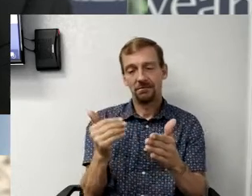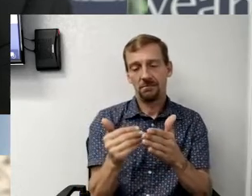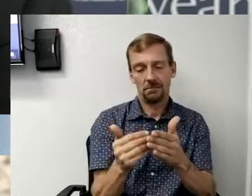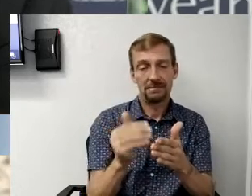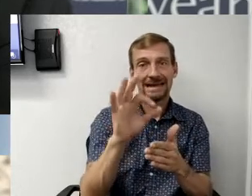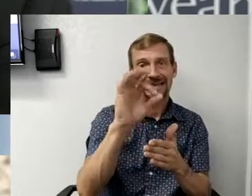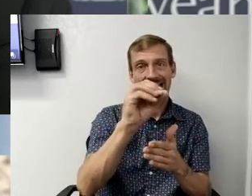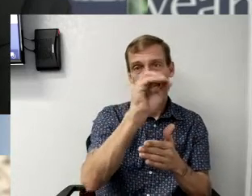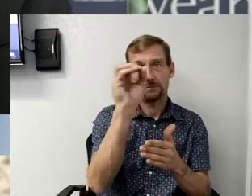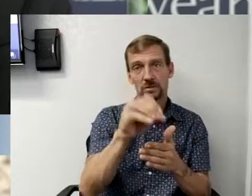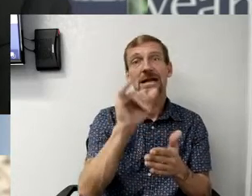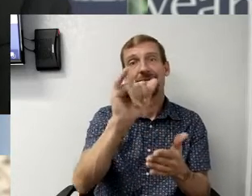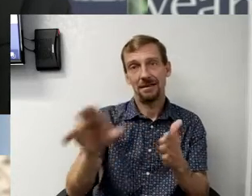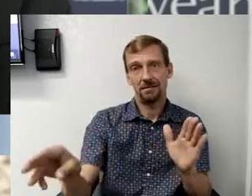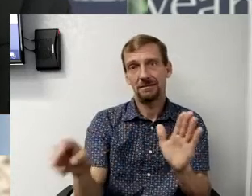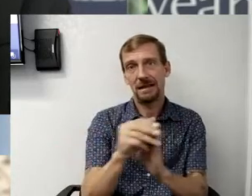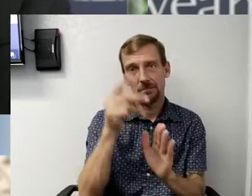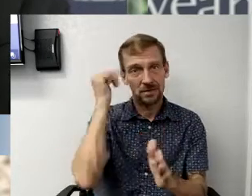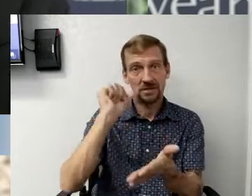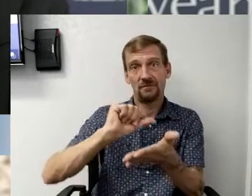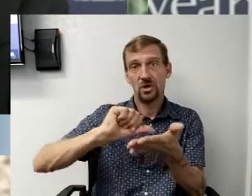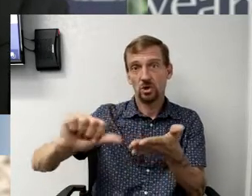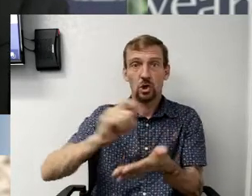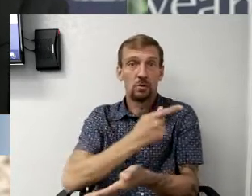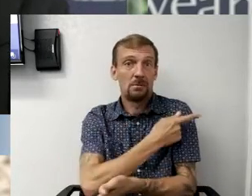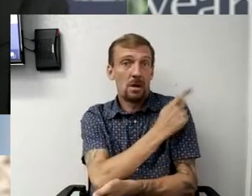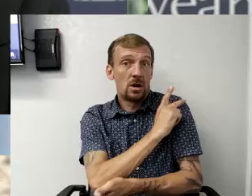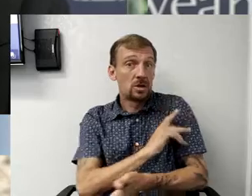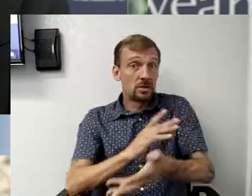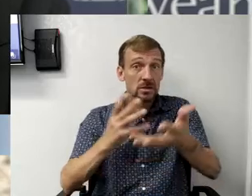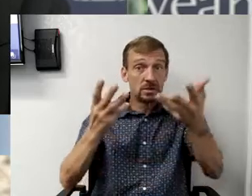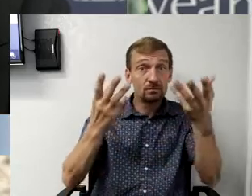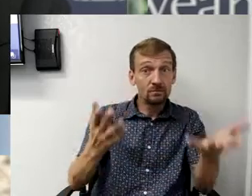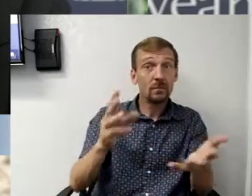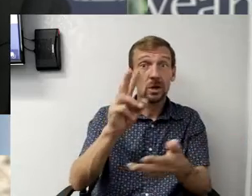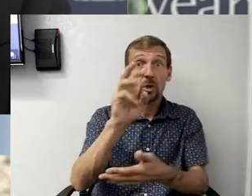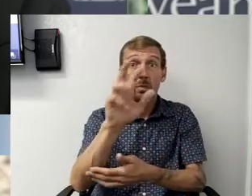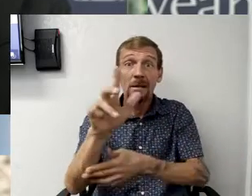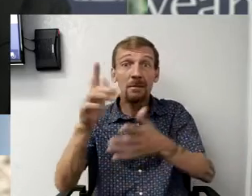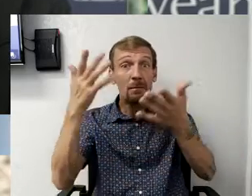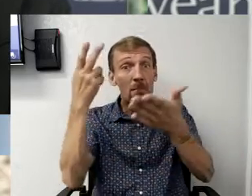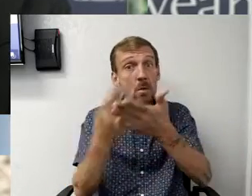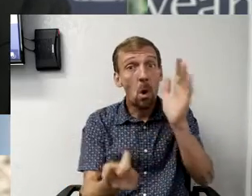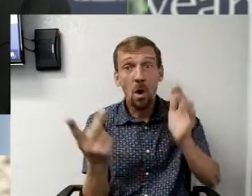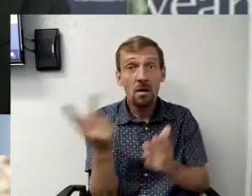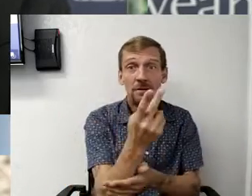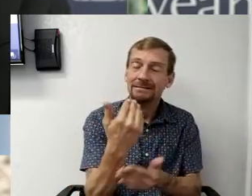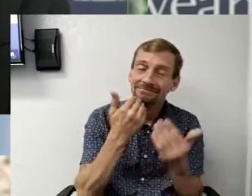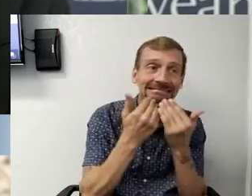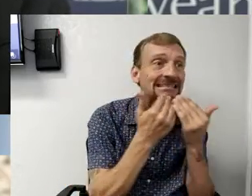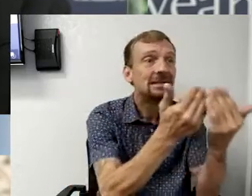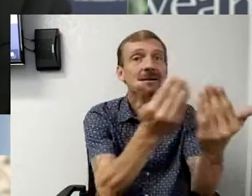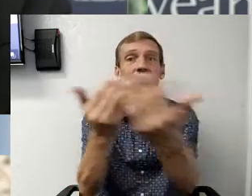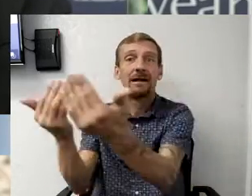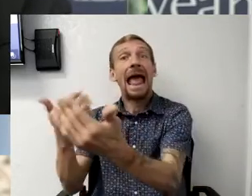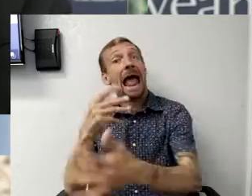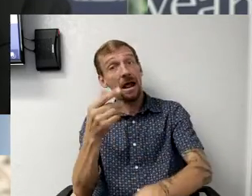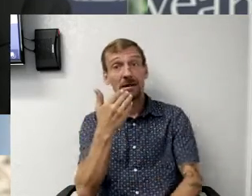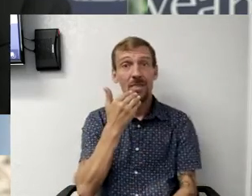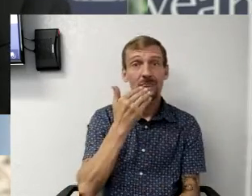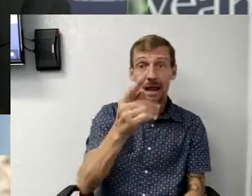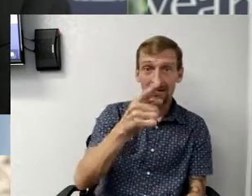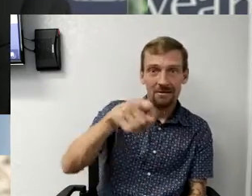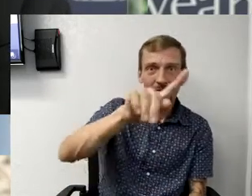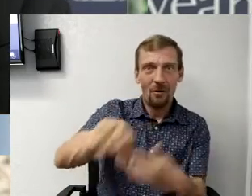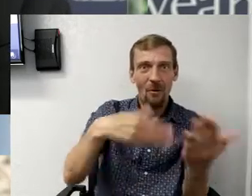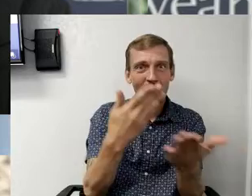in surgery patients too. Okay, fabulous. Well, thank you both for joining us, and Absolutely. thank you Thank to you. all of our attendees who are on